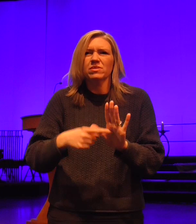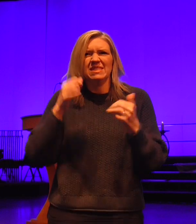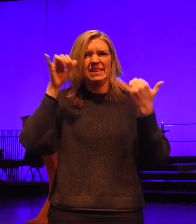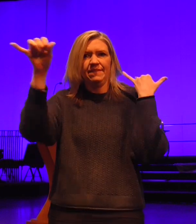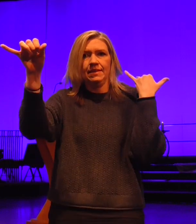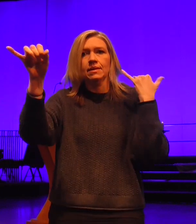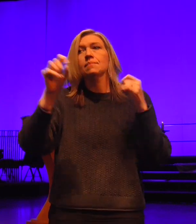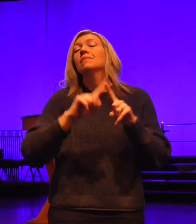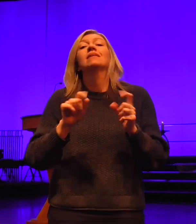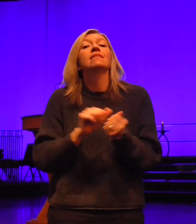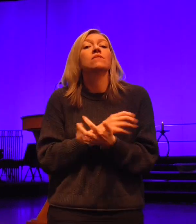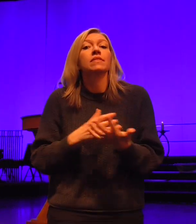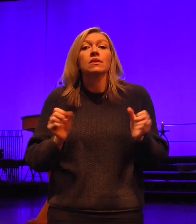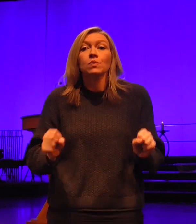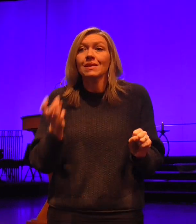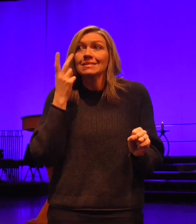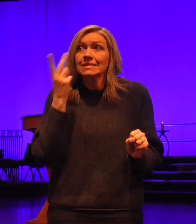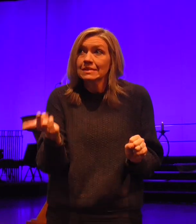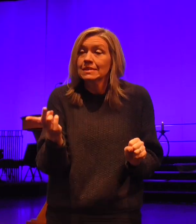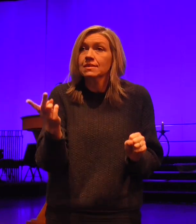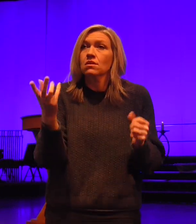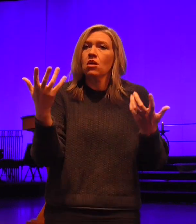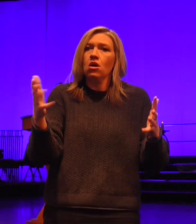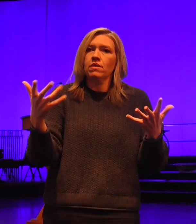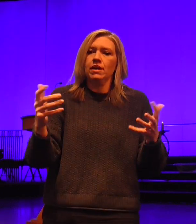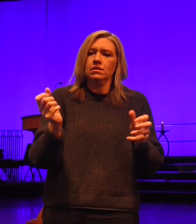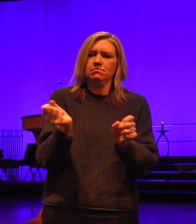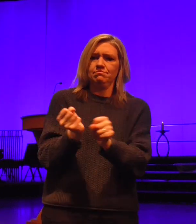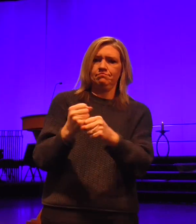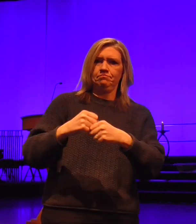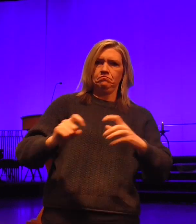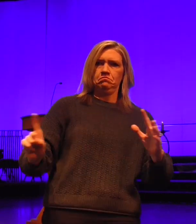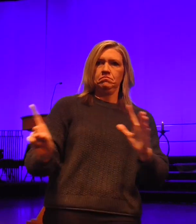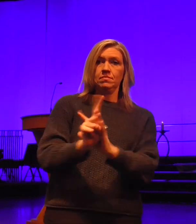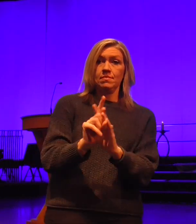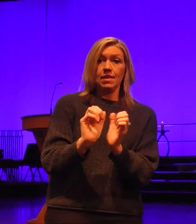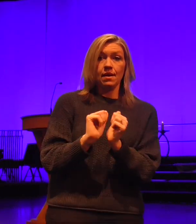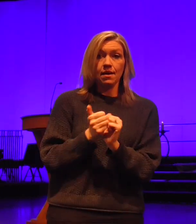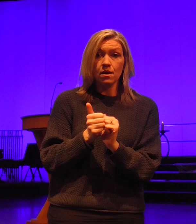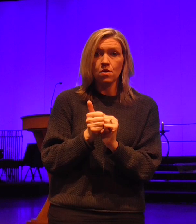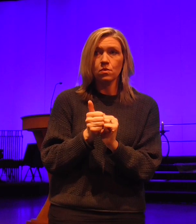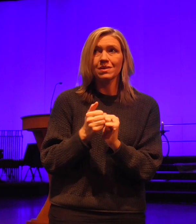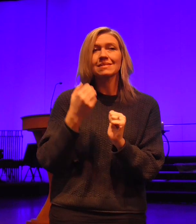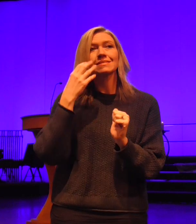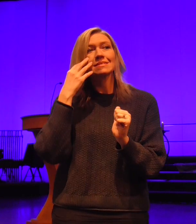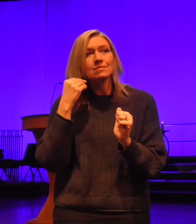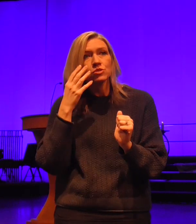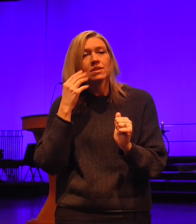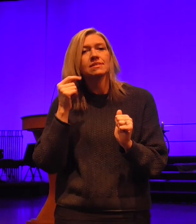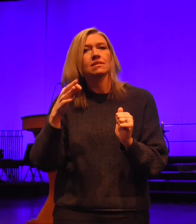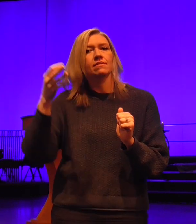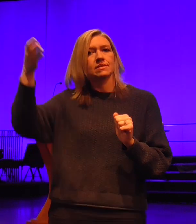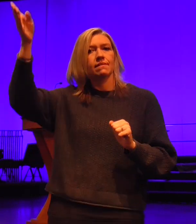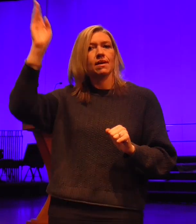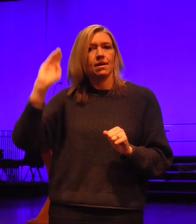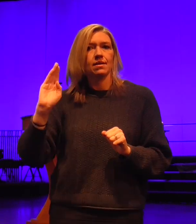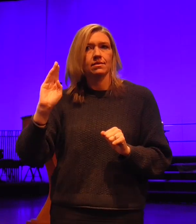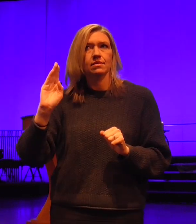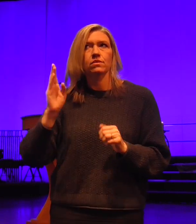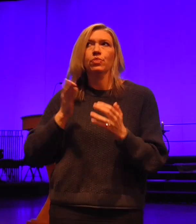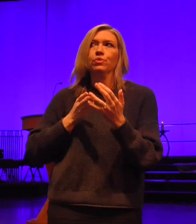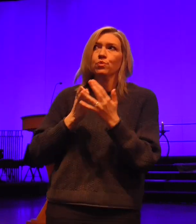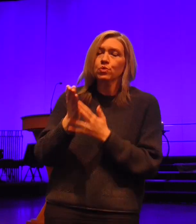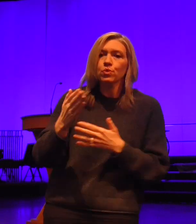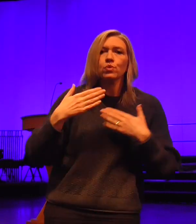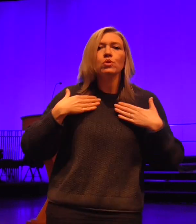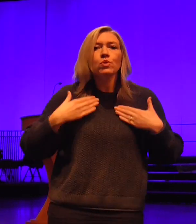everything that is seen has come into being through the experience of the divine, through